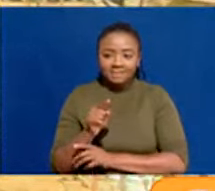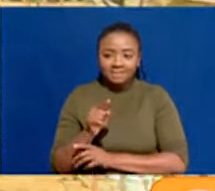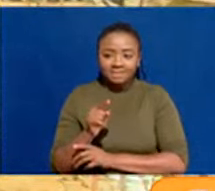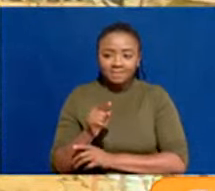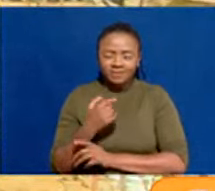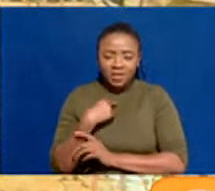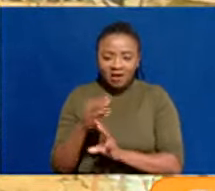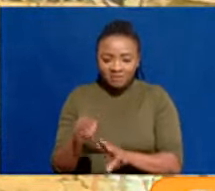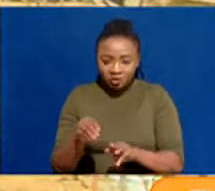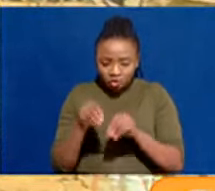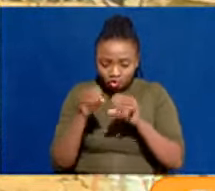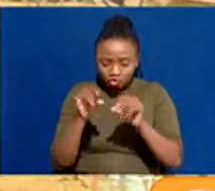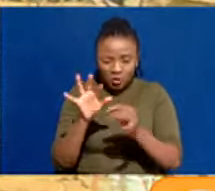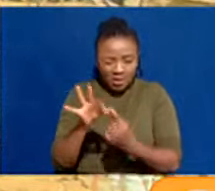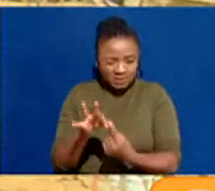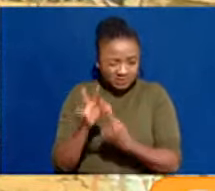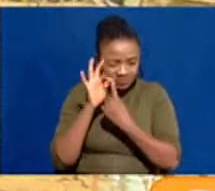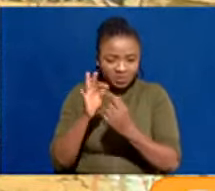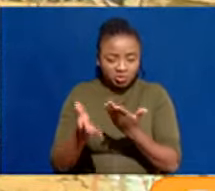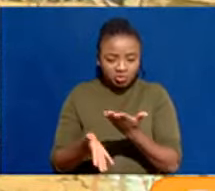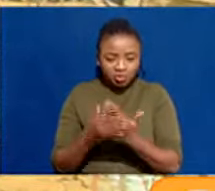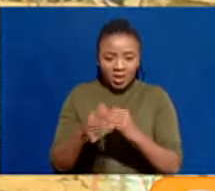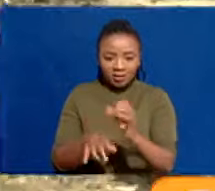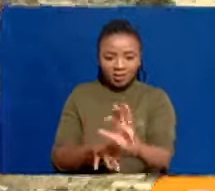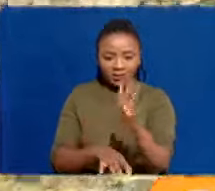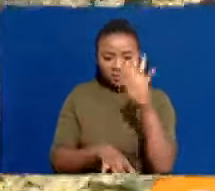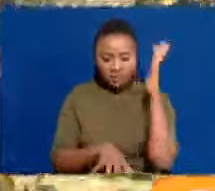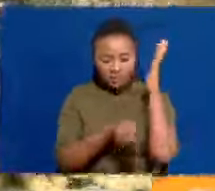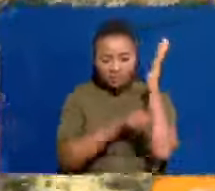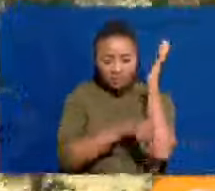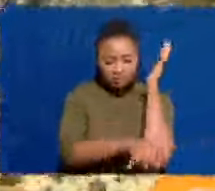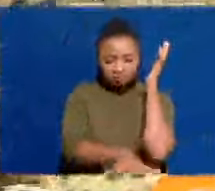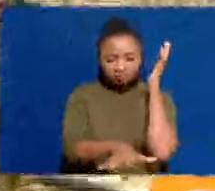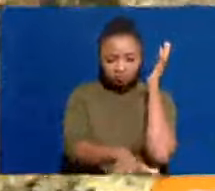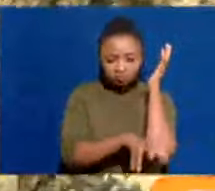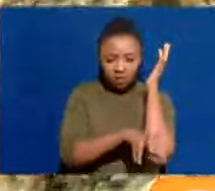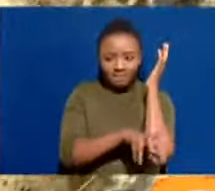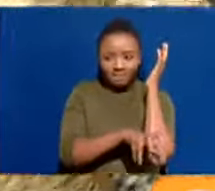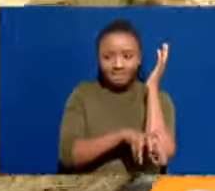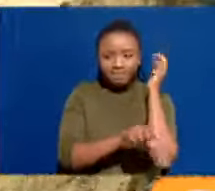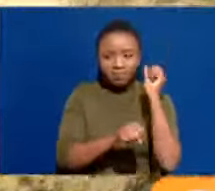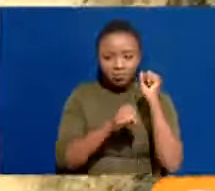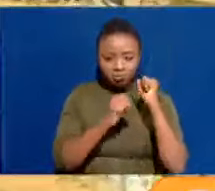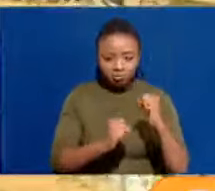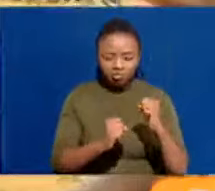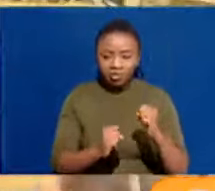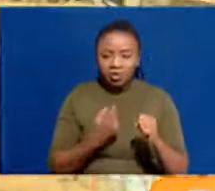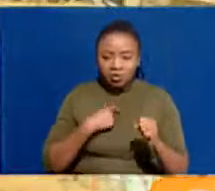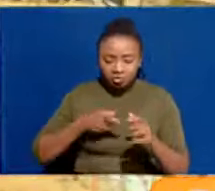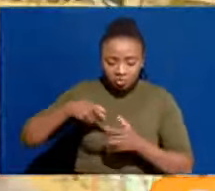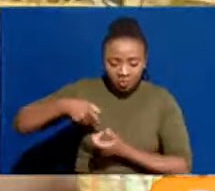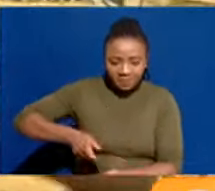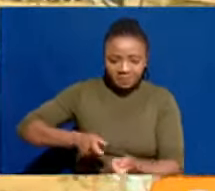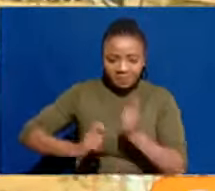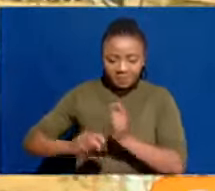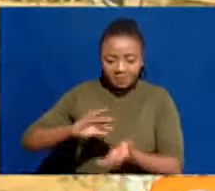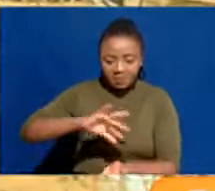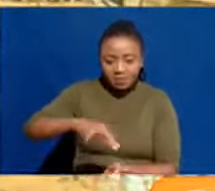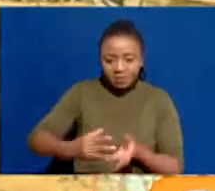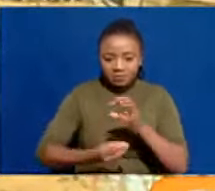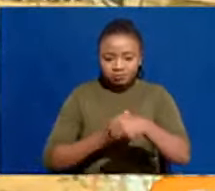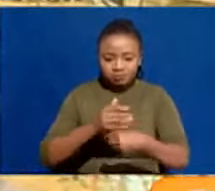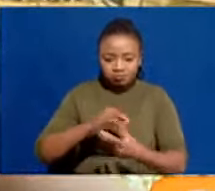mchanga ambao unahitaji ili ukae na ama ukuze. Tukichimba ule mchanga, we mix the soil. Unachanganya ule wa chini na wa